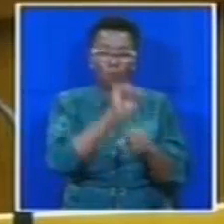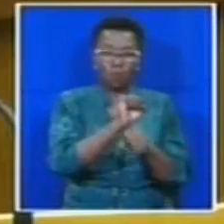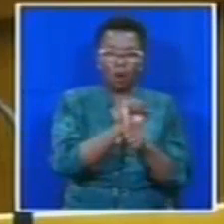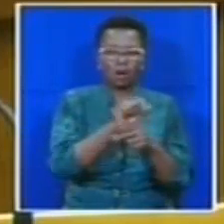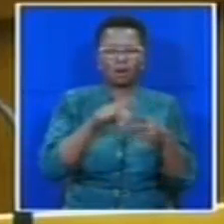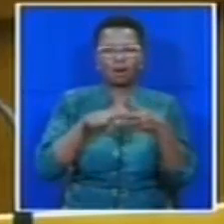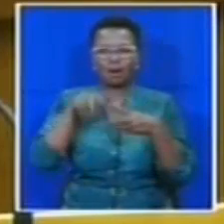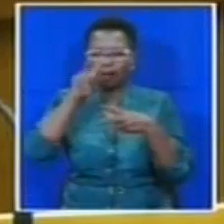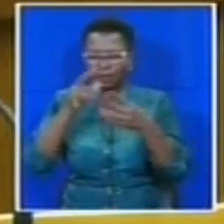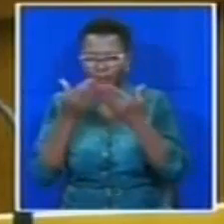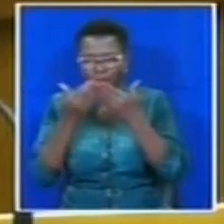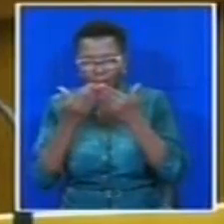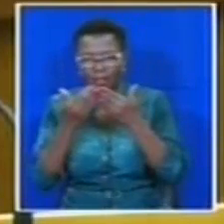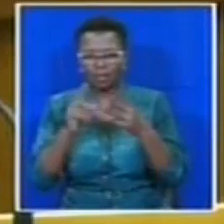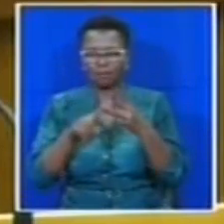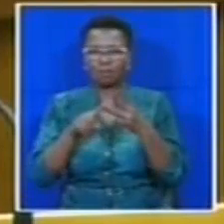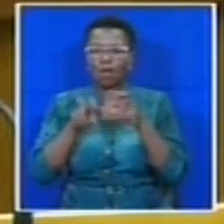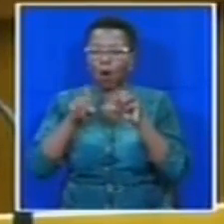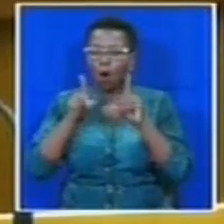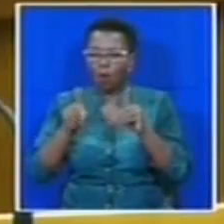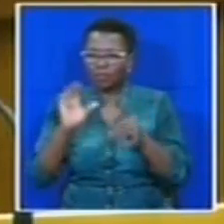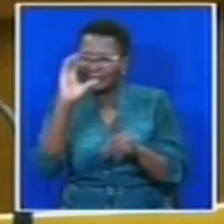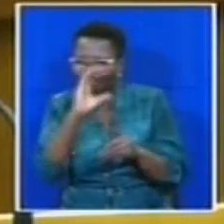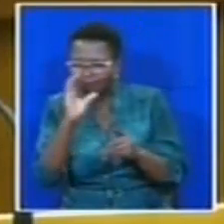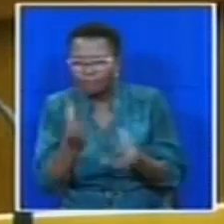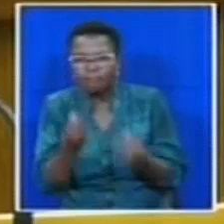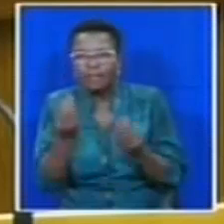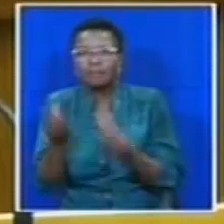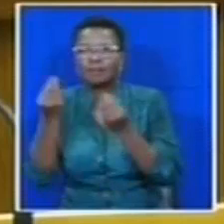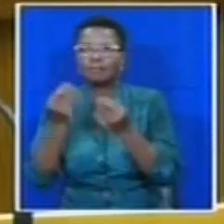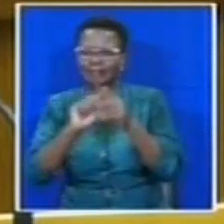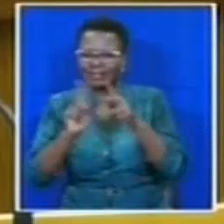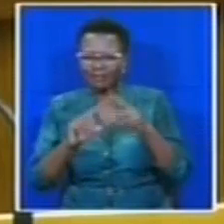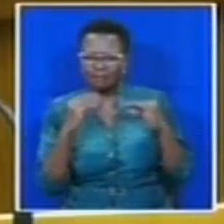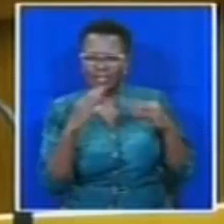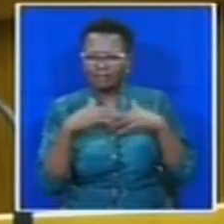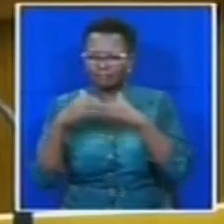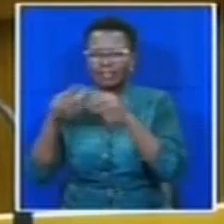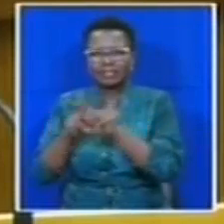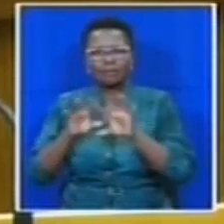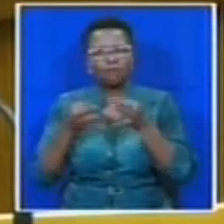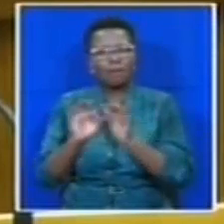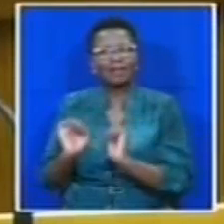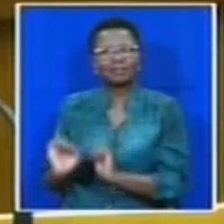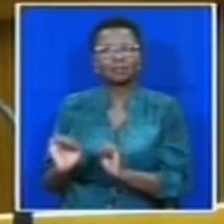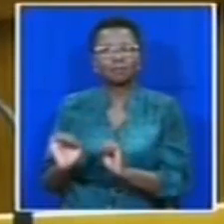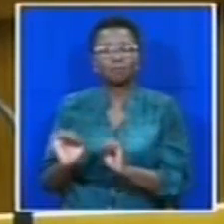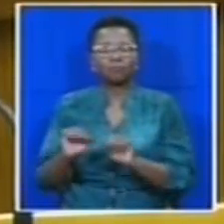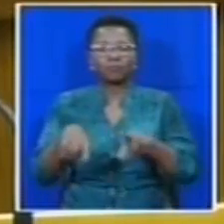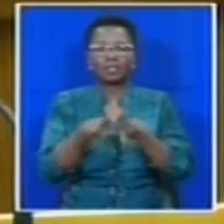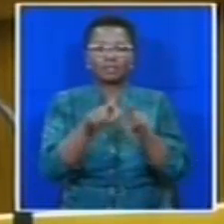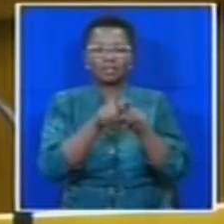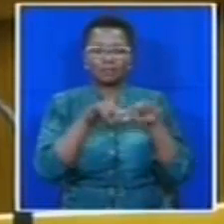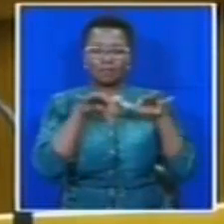study, those who seek opportunities in their careers or businesses and for their families, those who dream